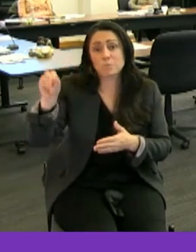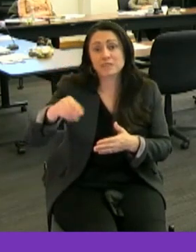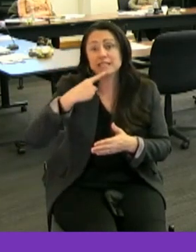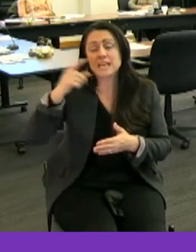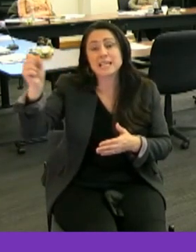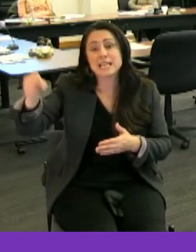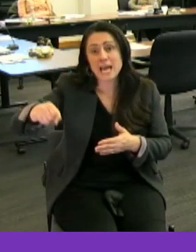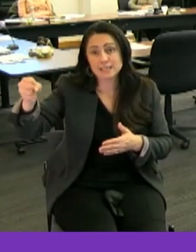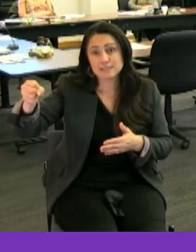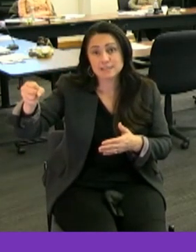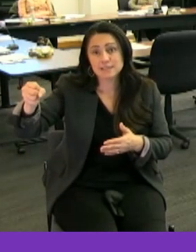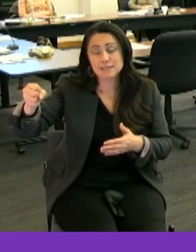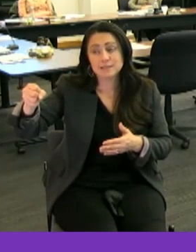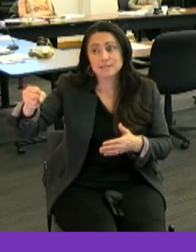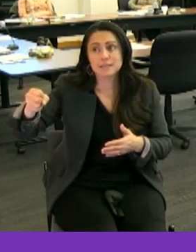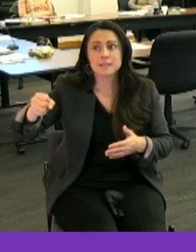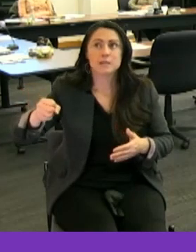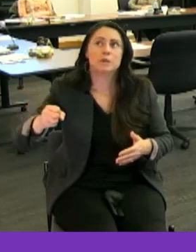said yes.